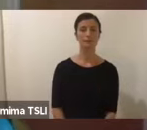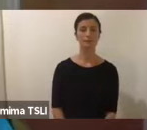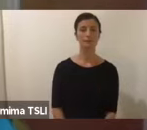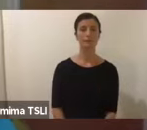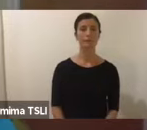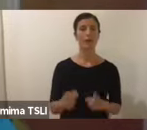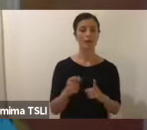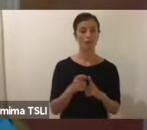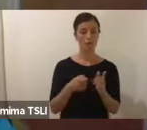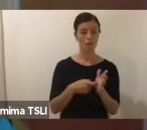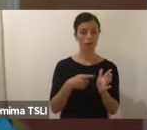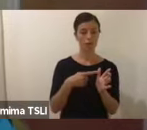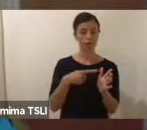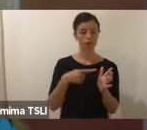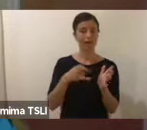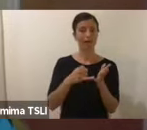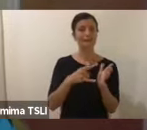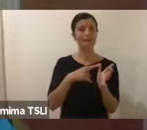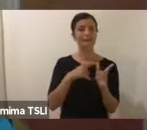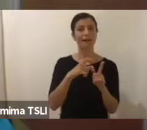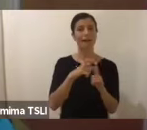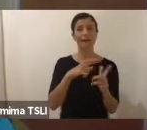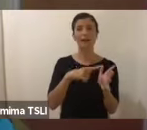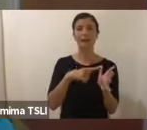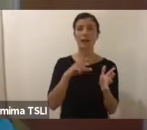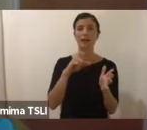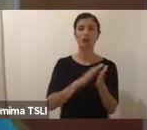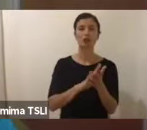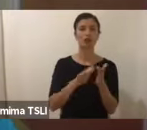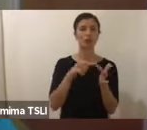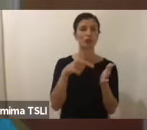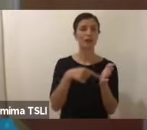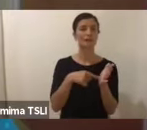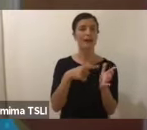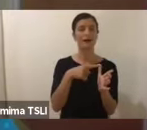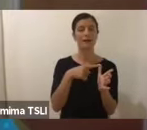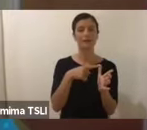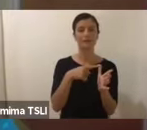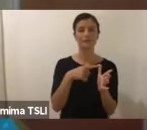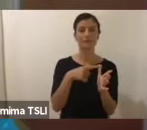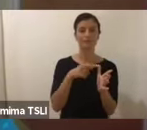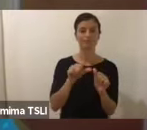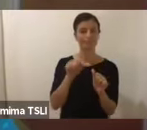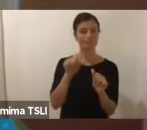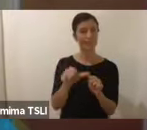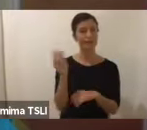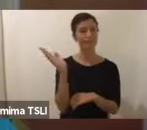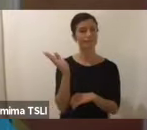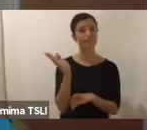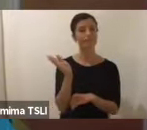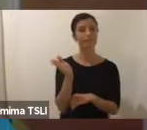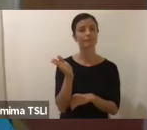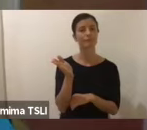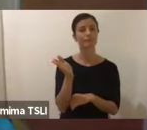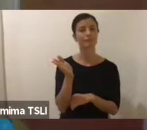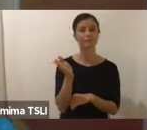prasadacitta is our next panelist prasadacitta discovered an affinity to